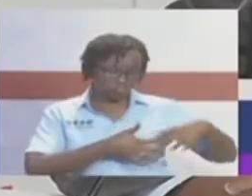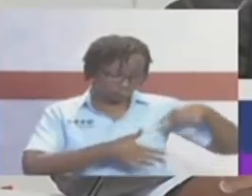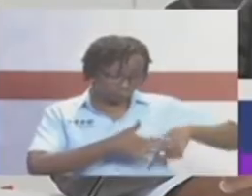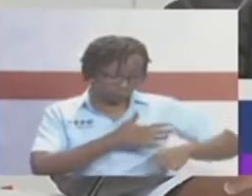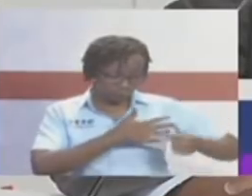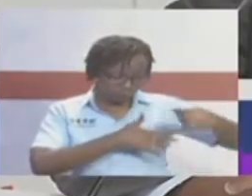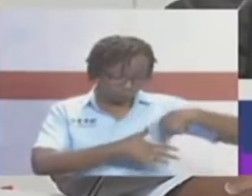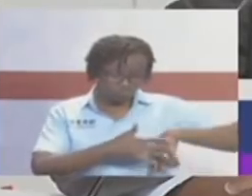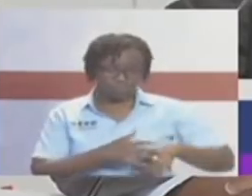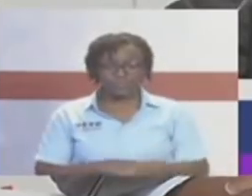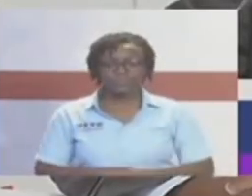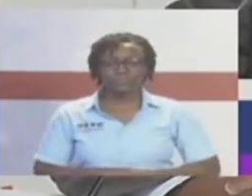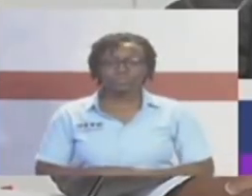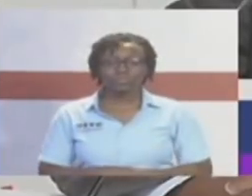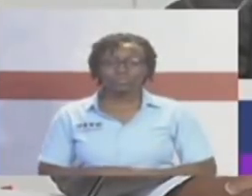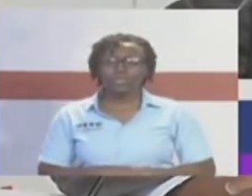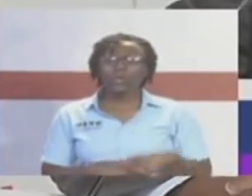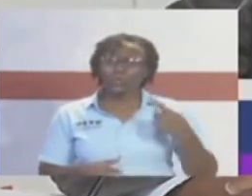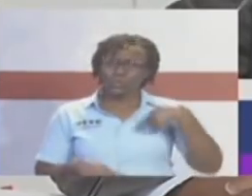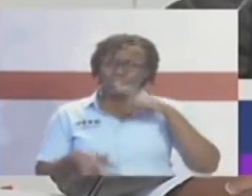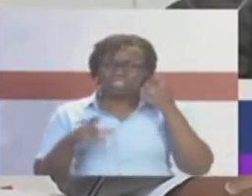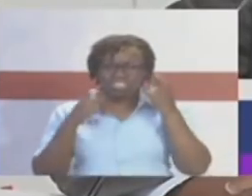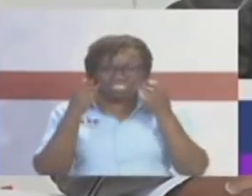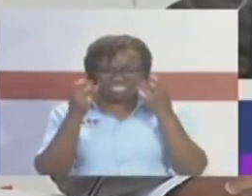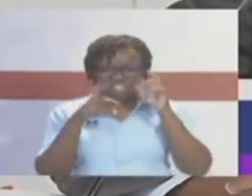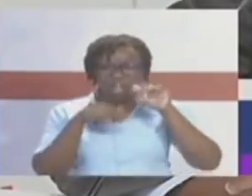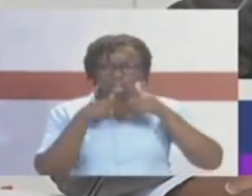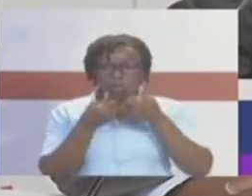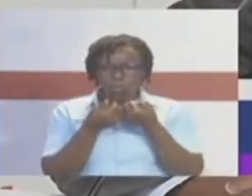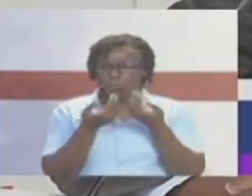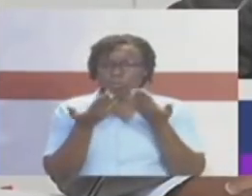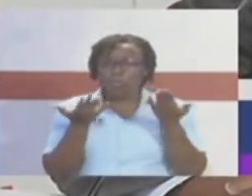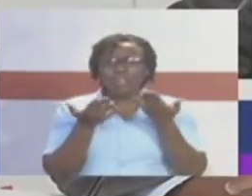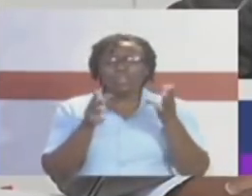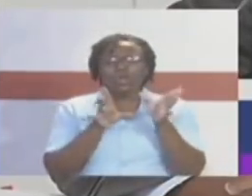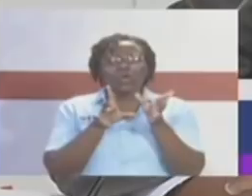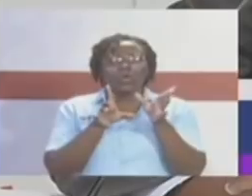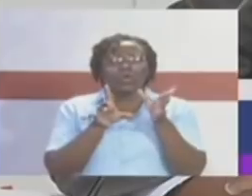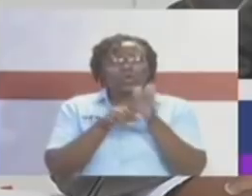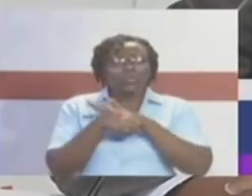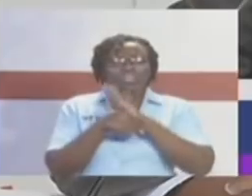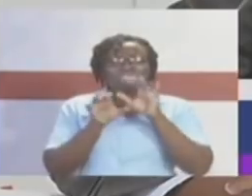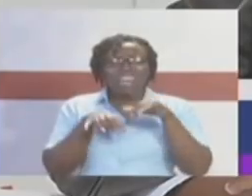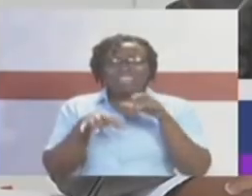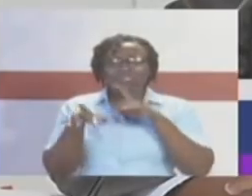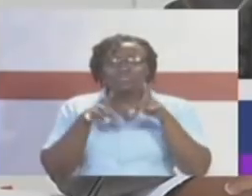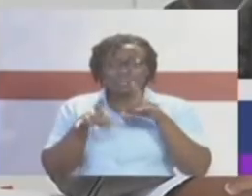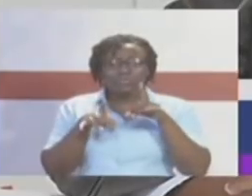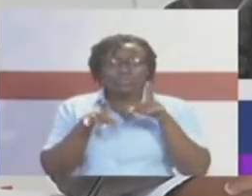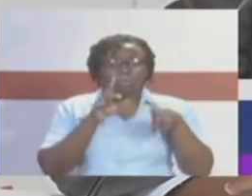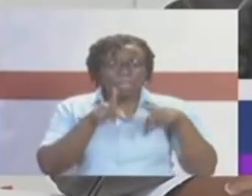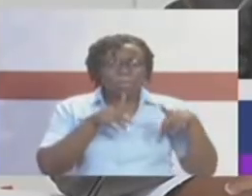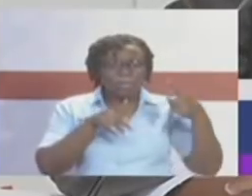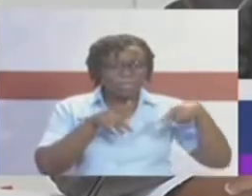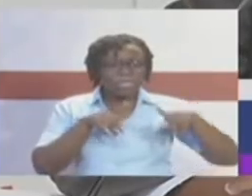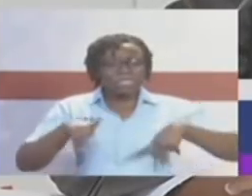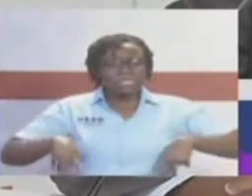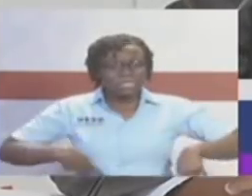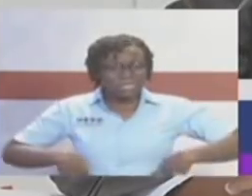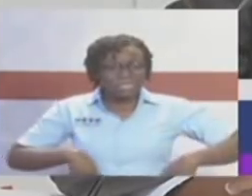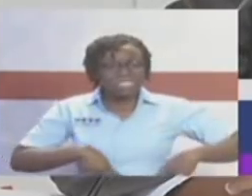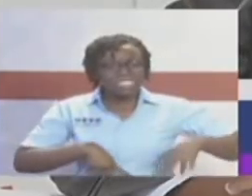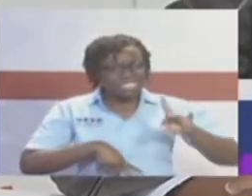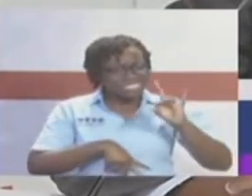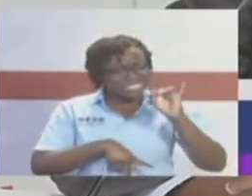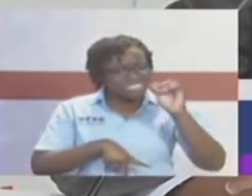catastrophe that COVID could cause to dialysis patients in our dialysis communities as early as then. And from March